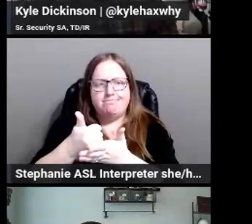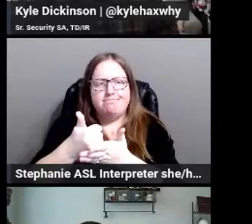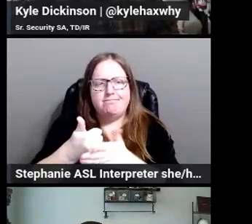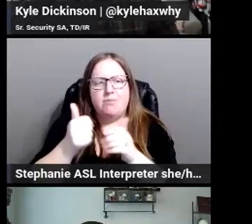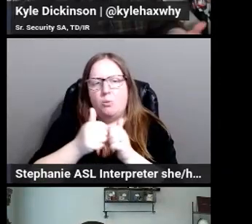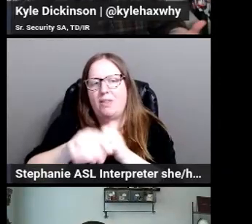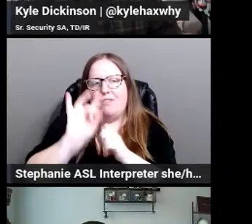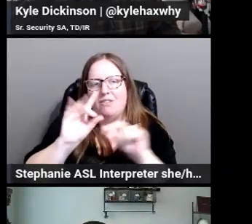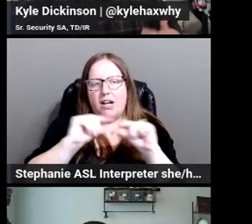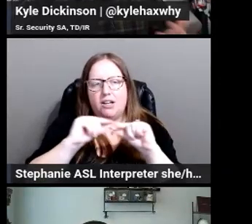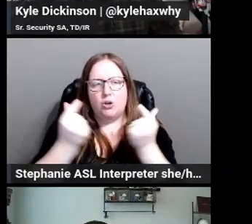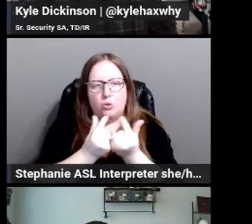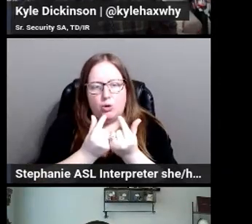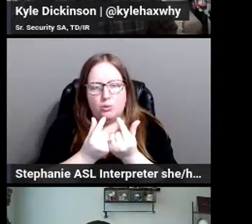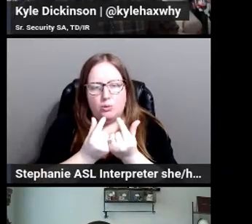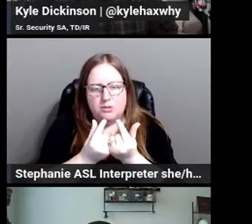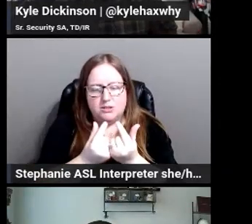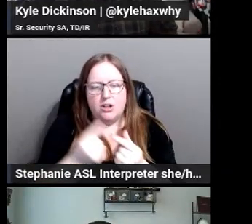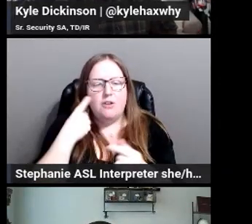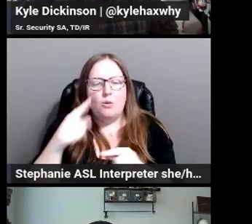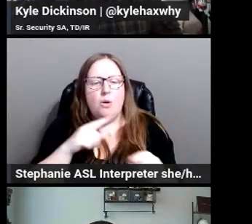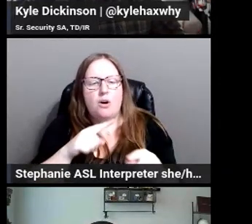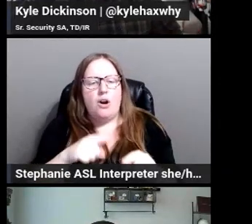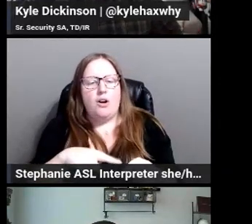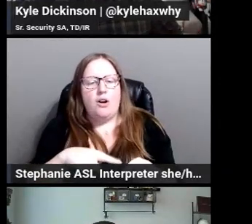finding groups to kind of like help with incident response?